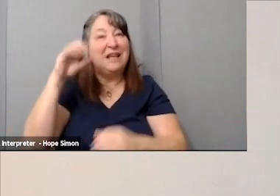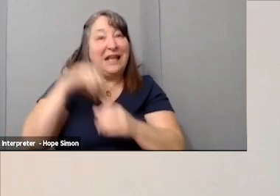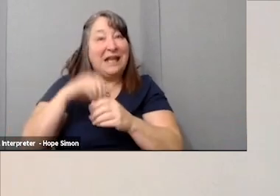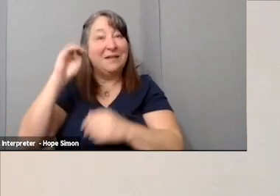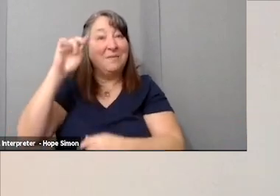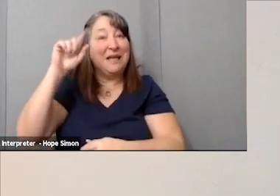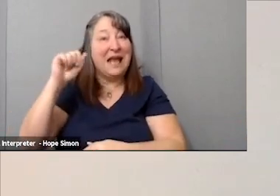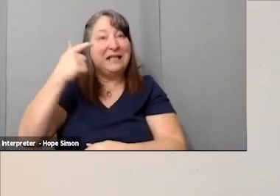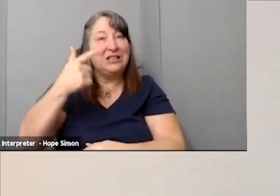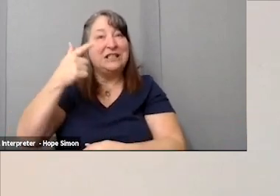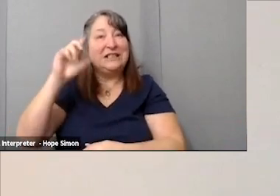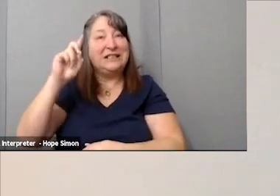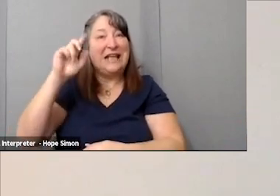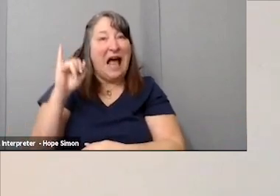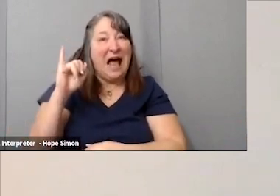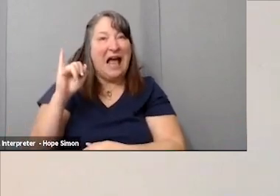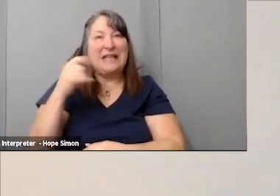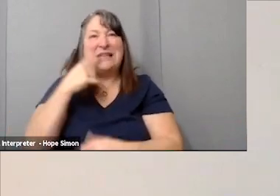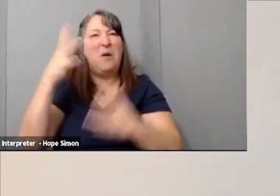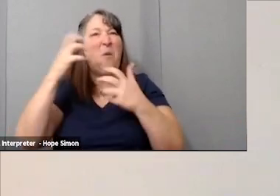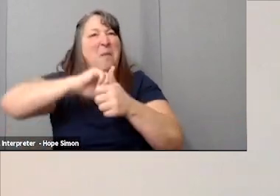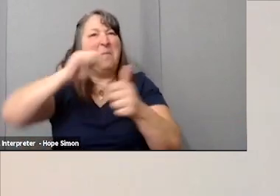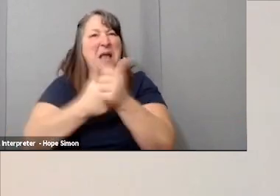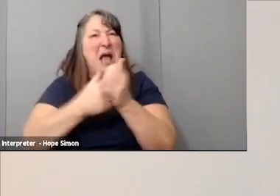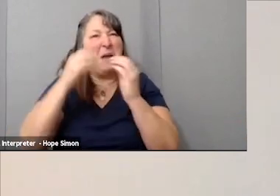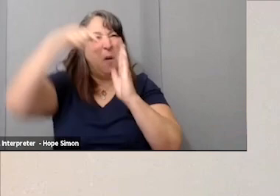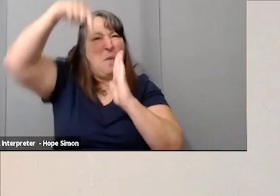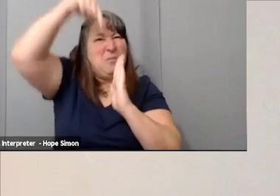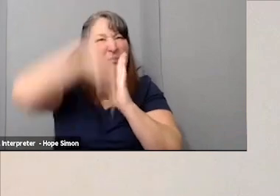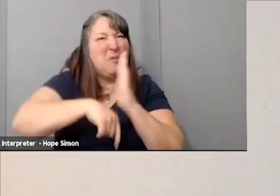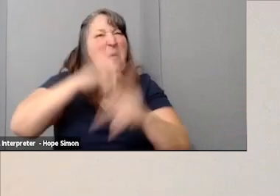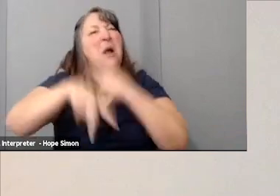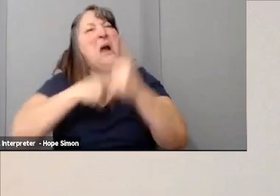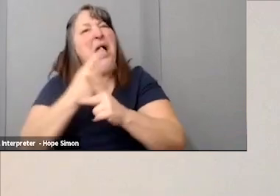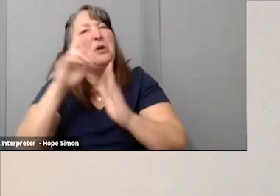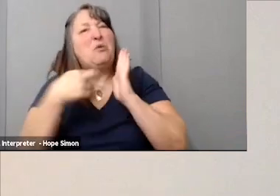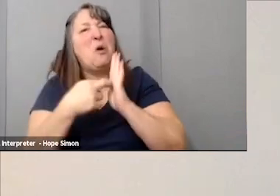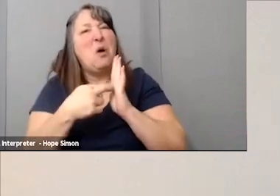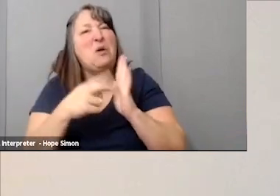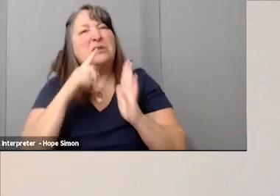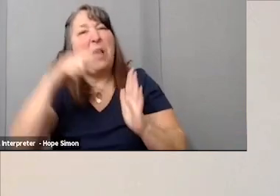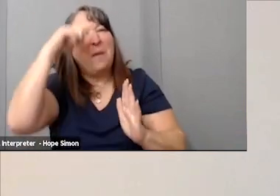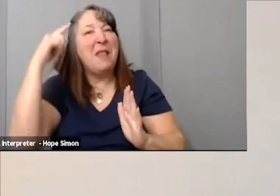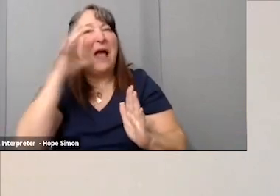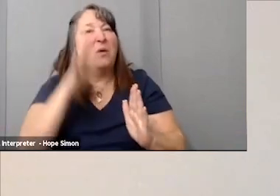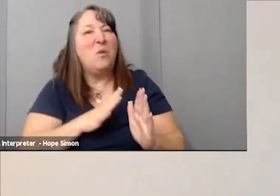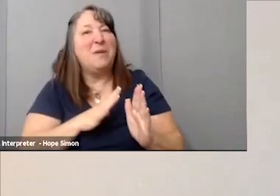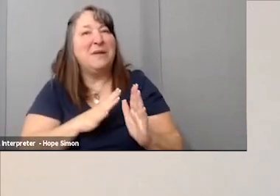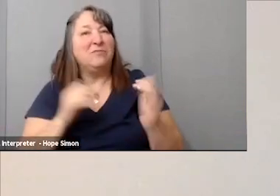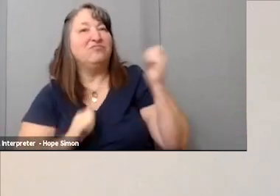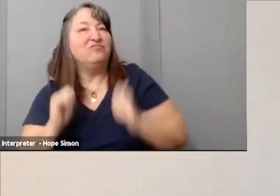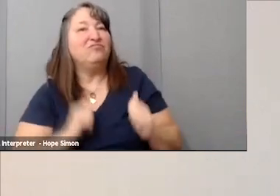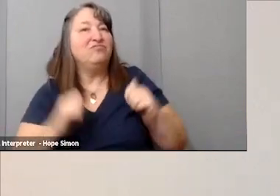to go beyond just presence and take a deeper dive into the types of roles that are being played by Black women. Every